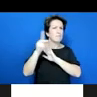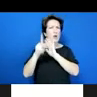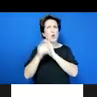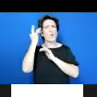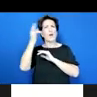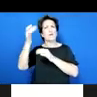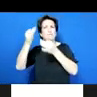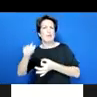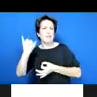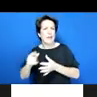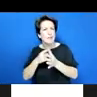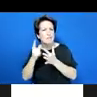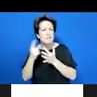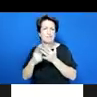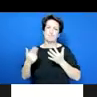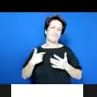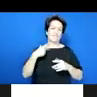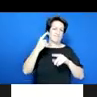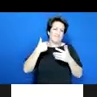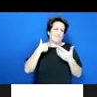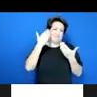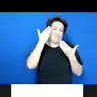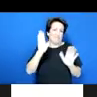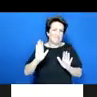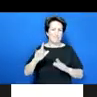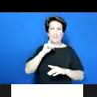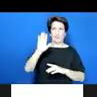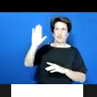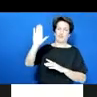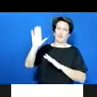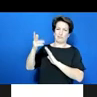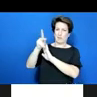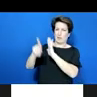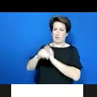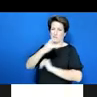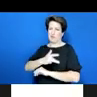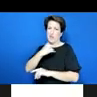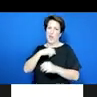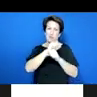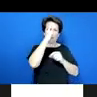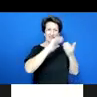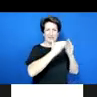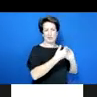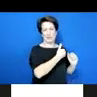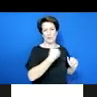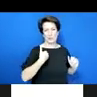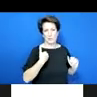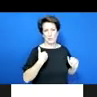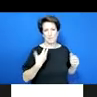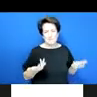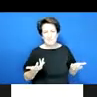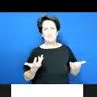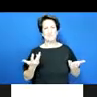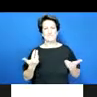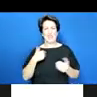again, it is a policy of the province, and I work for Toronto Public Health, so I work for the city, so I just am not part of